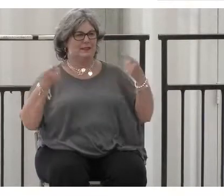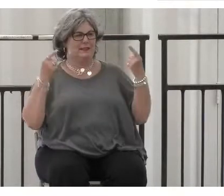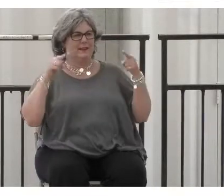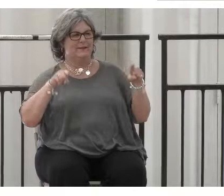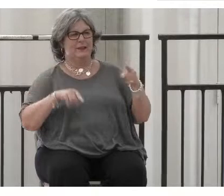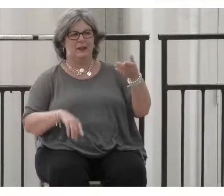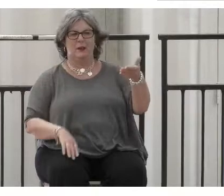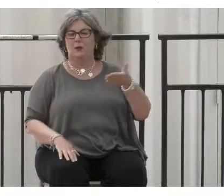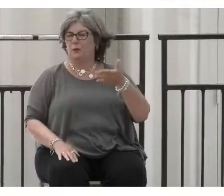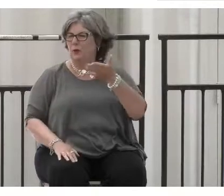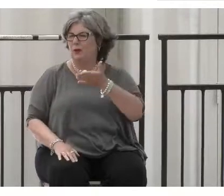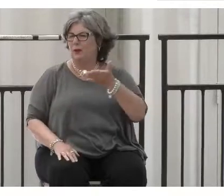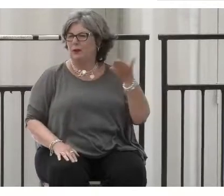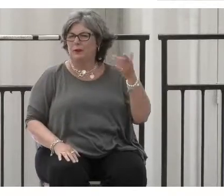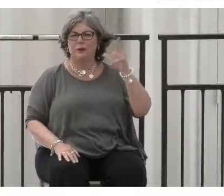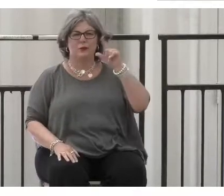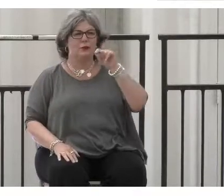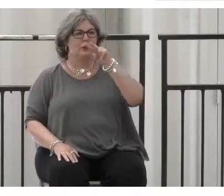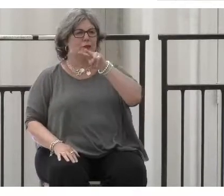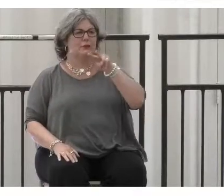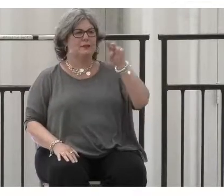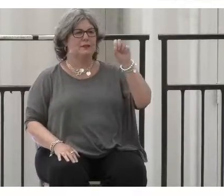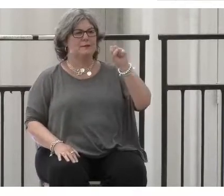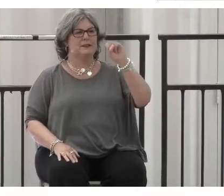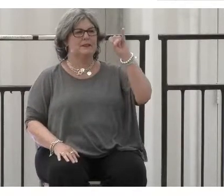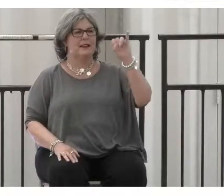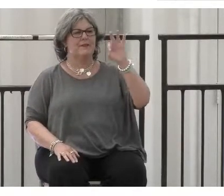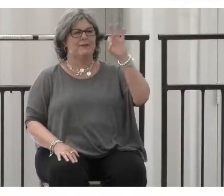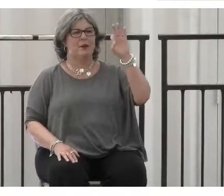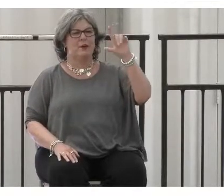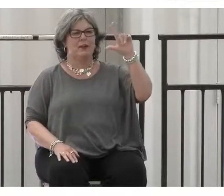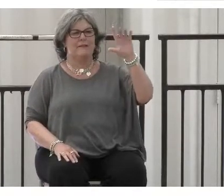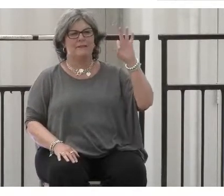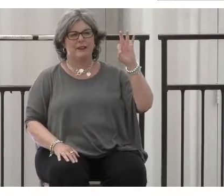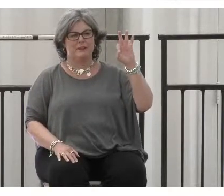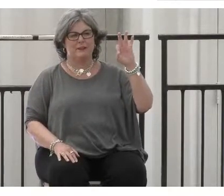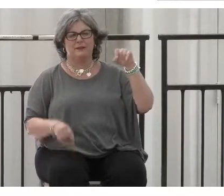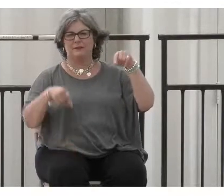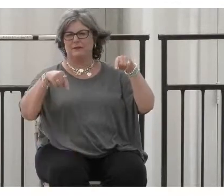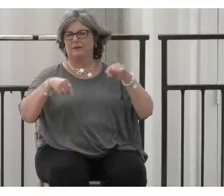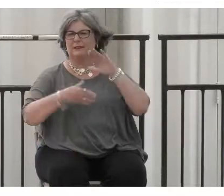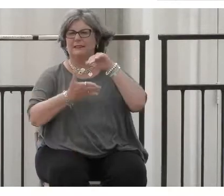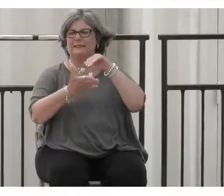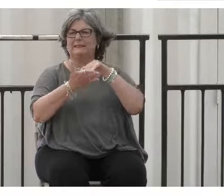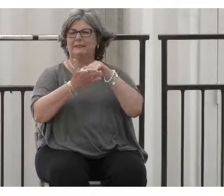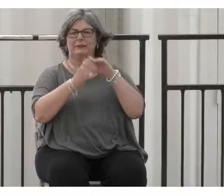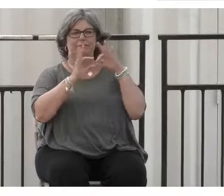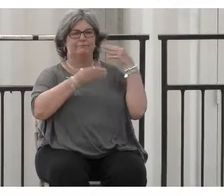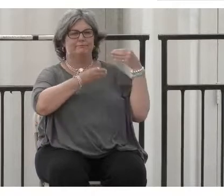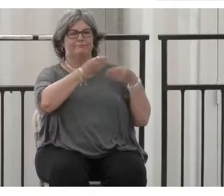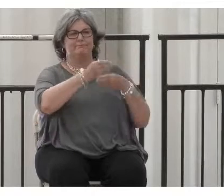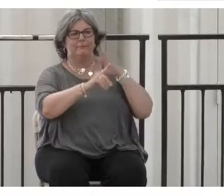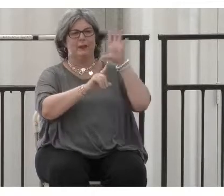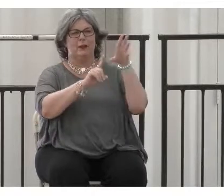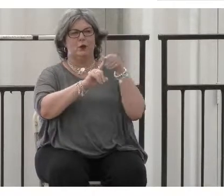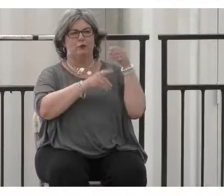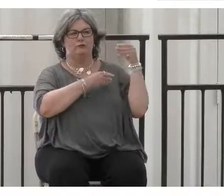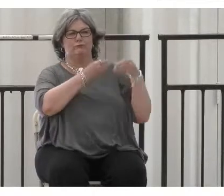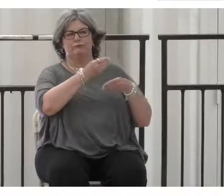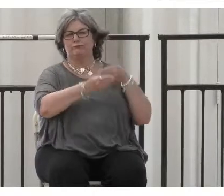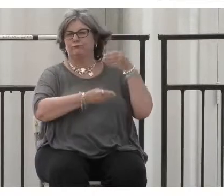To welcome you to the 2022 Smithsonian Folklife Festival, produced by the Center for Folklife and Cultural